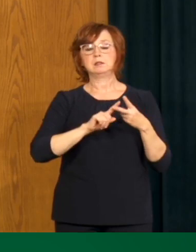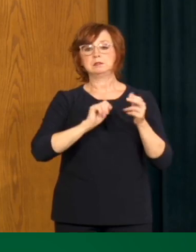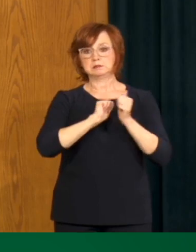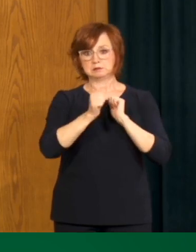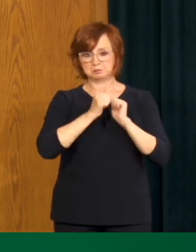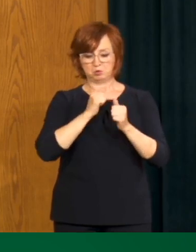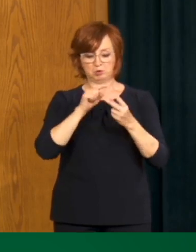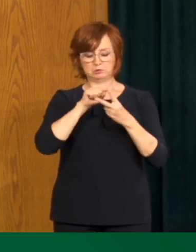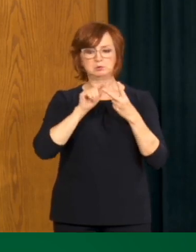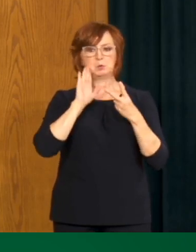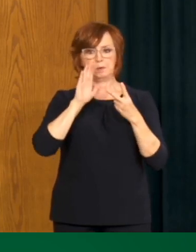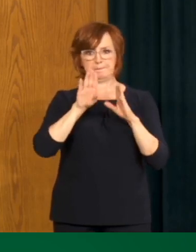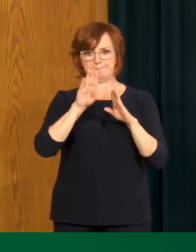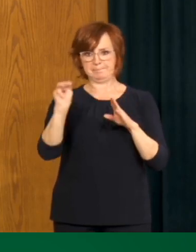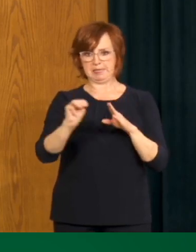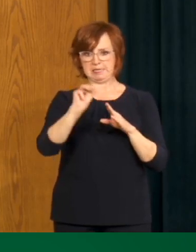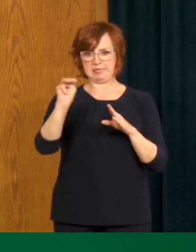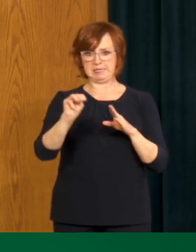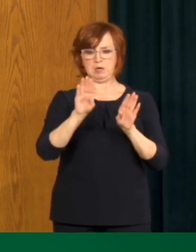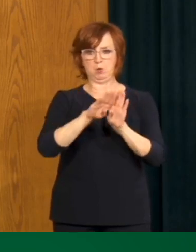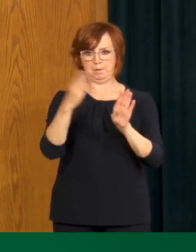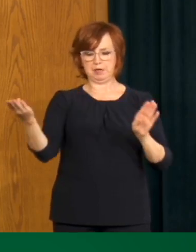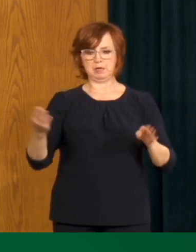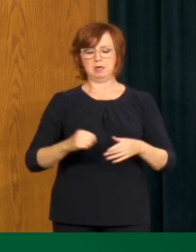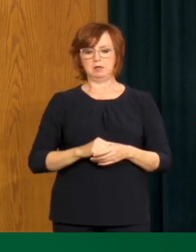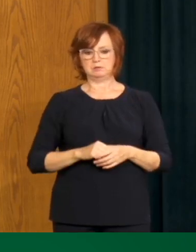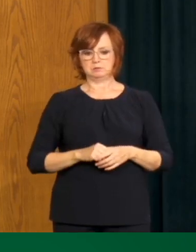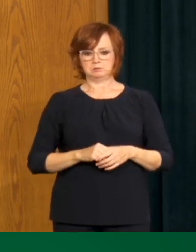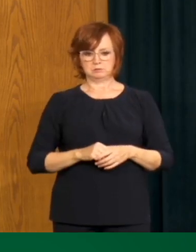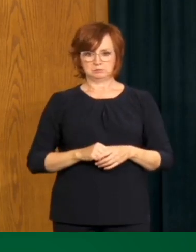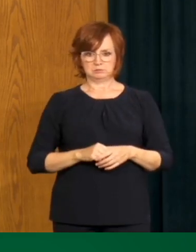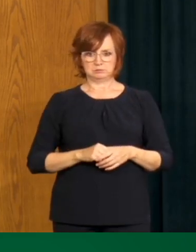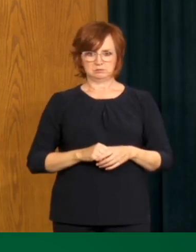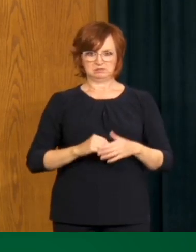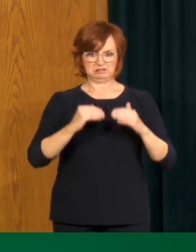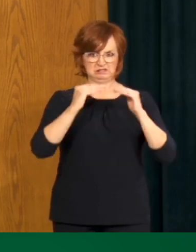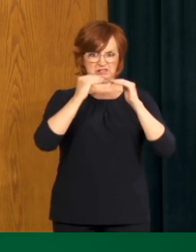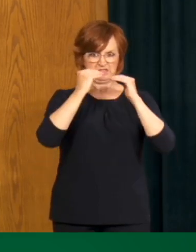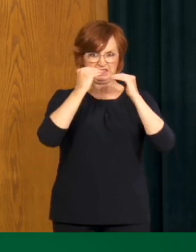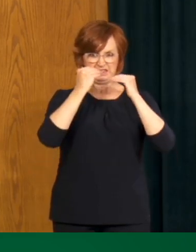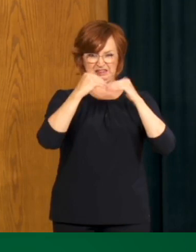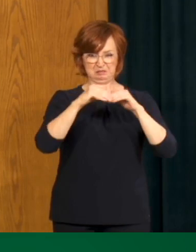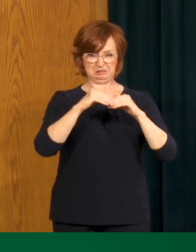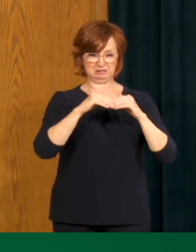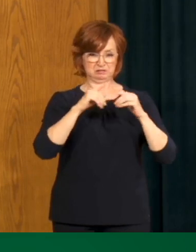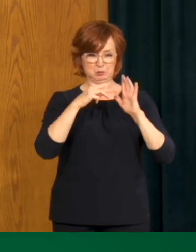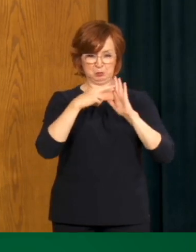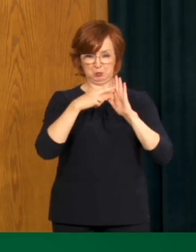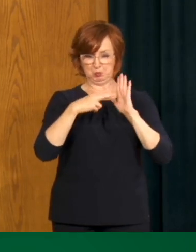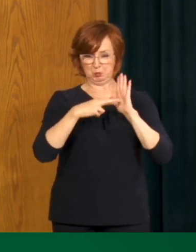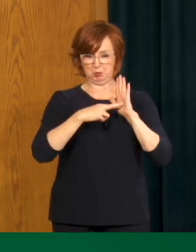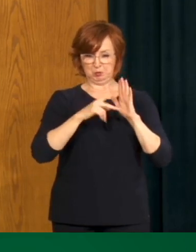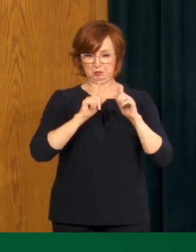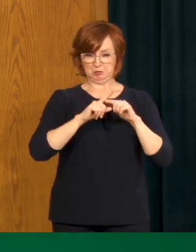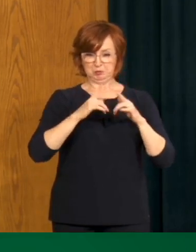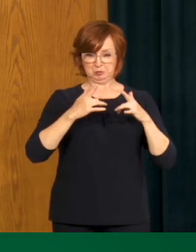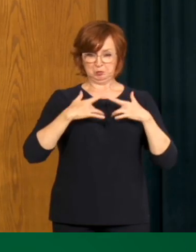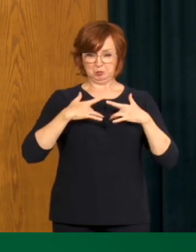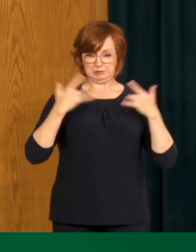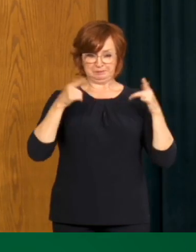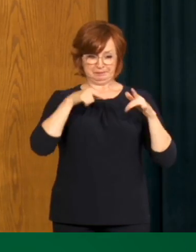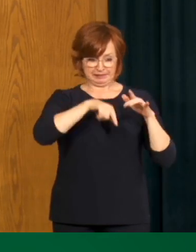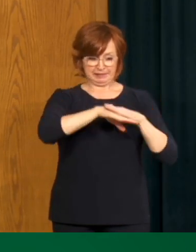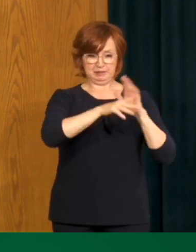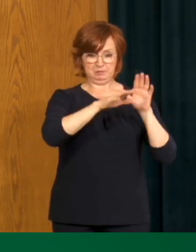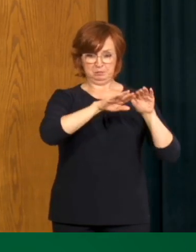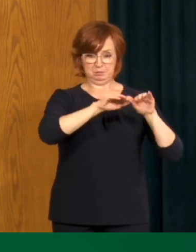type of restrictions on what you'll be able to do, in the pool, or will there be any kind of changes to the sports that you'll be allowed